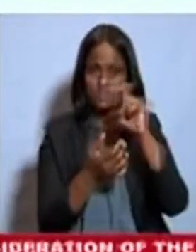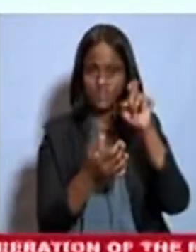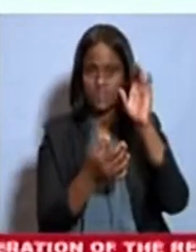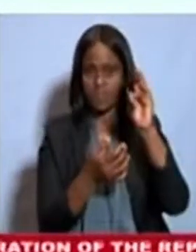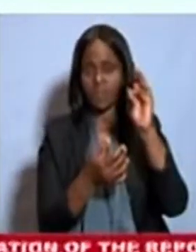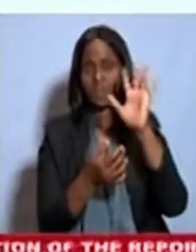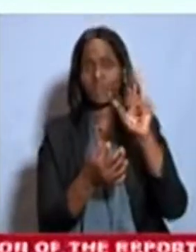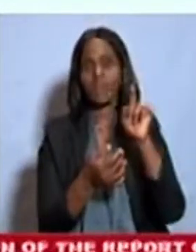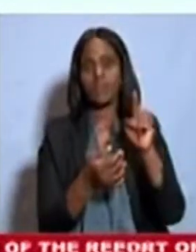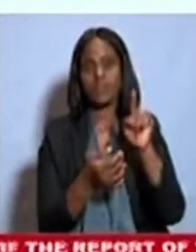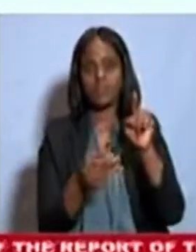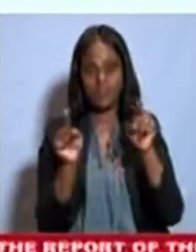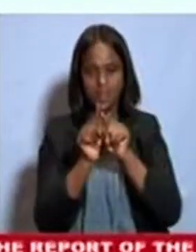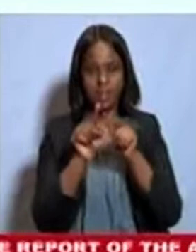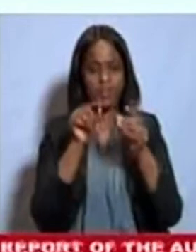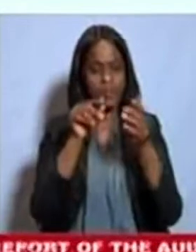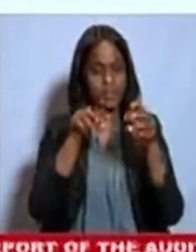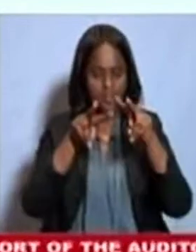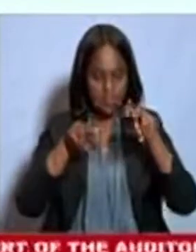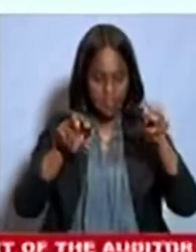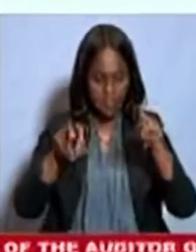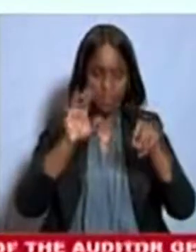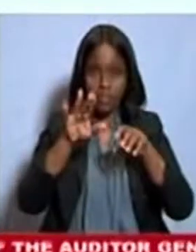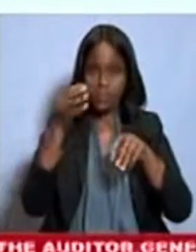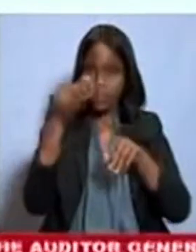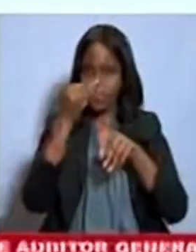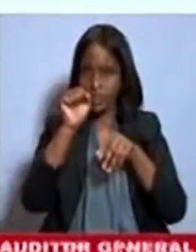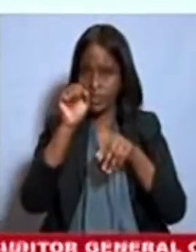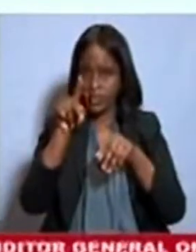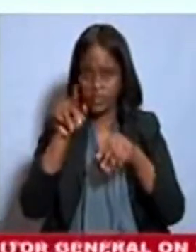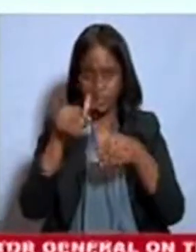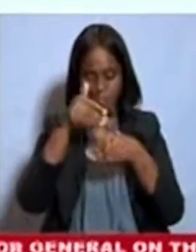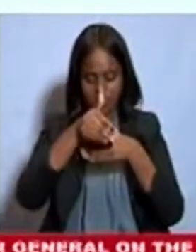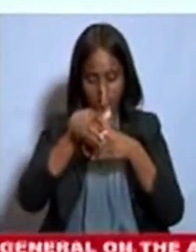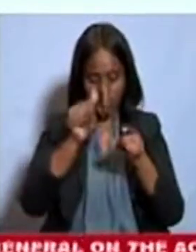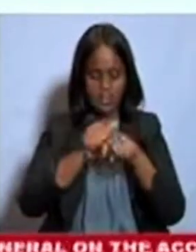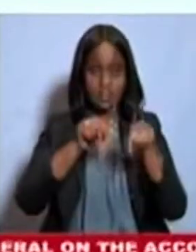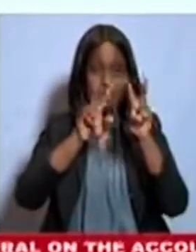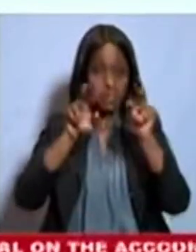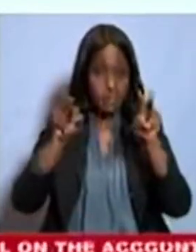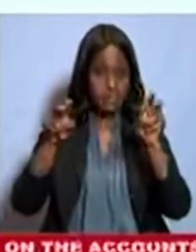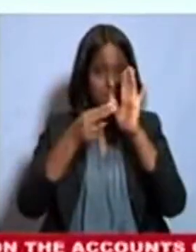229,175. An examination of the FSP register and physical inspection showed that